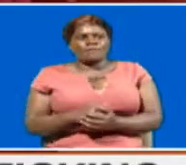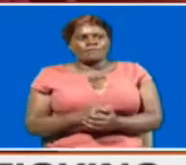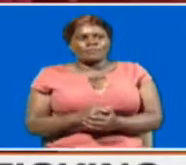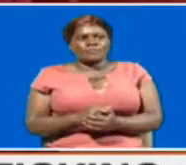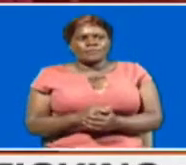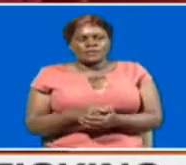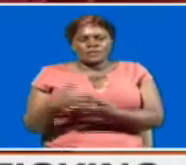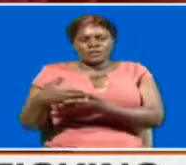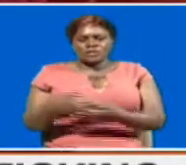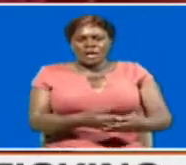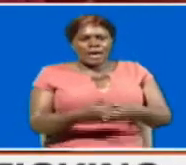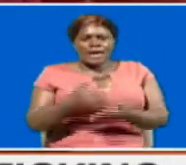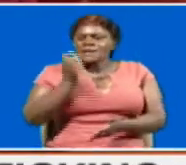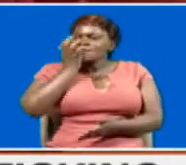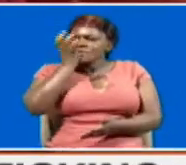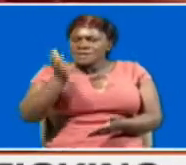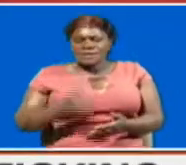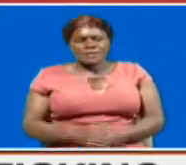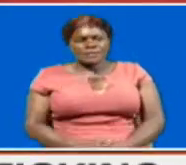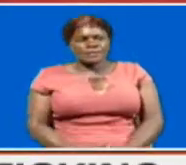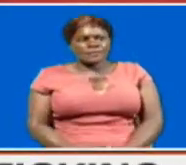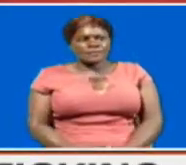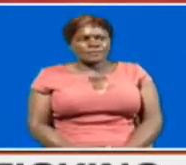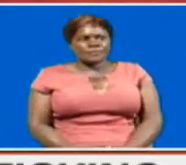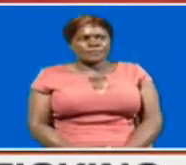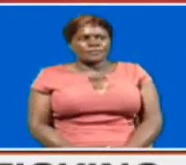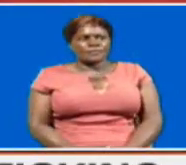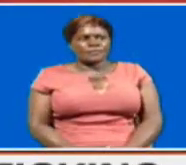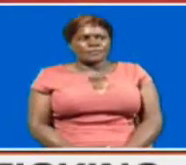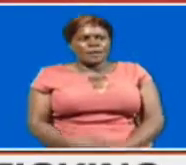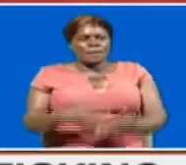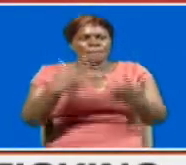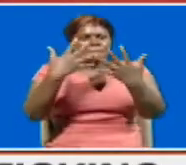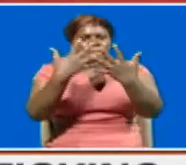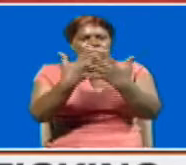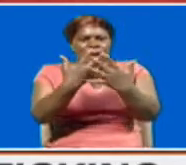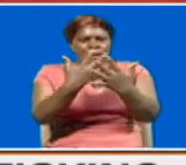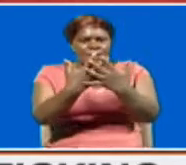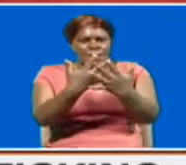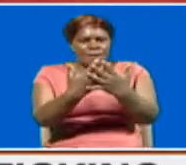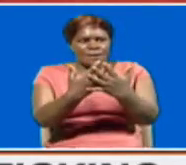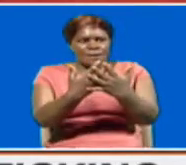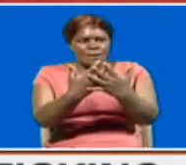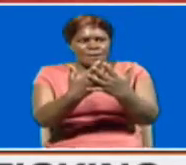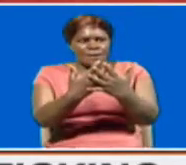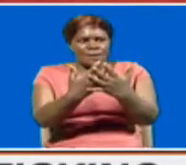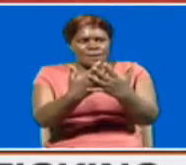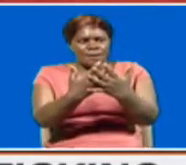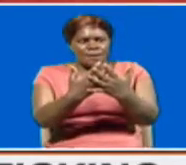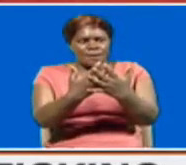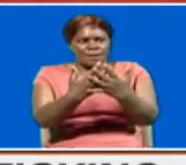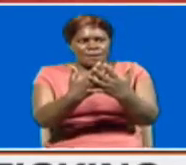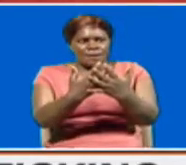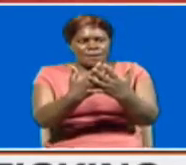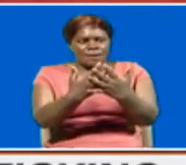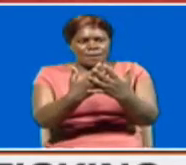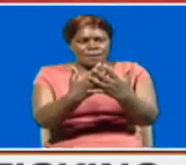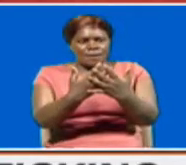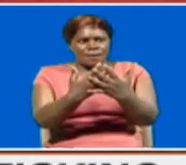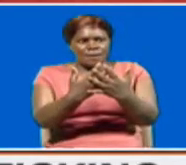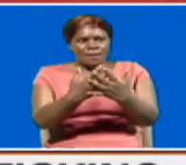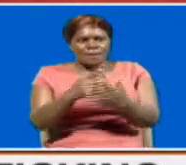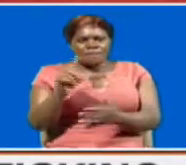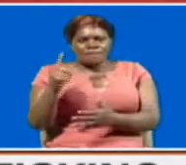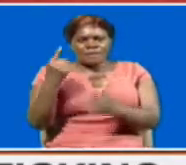neglect as charged. Each of the accused person to be remanded accordingly. They are now convicts, and the